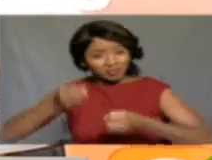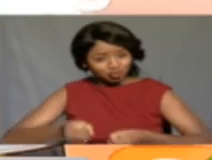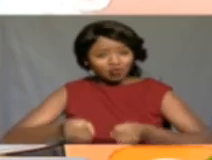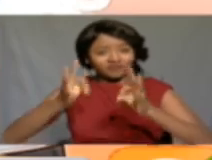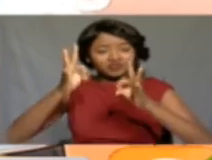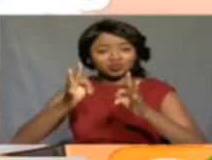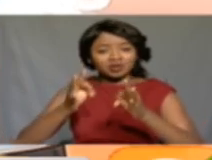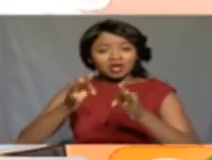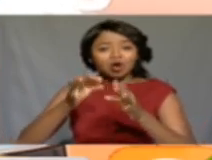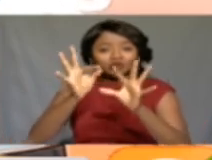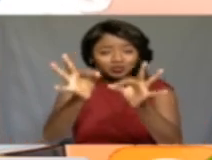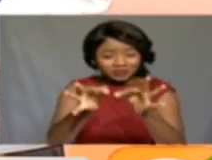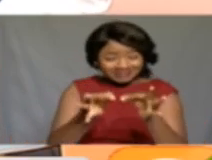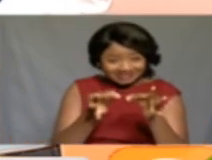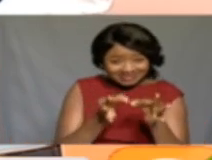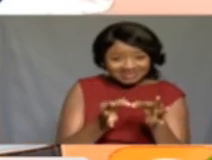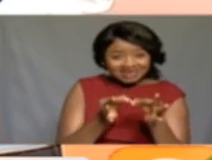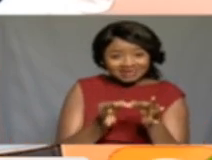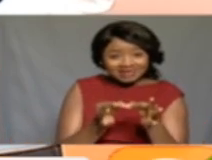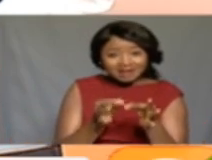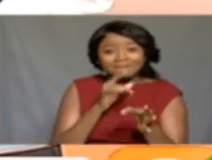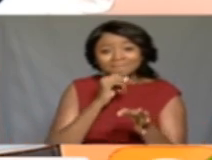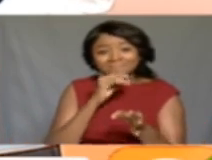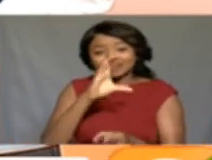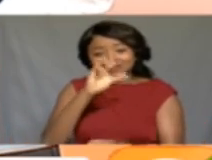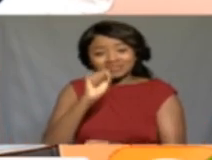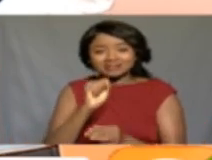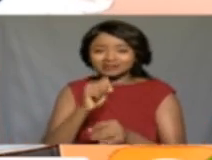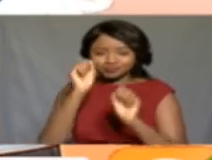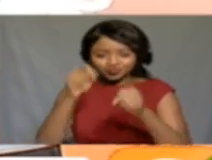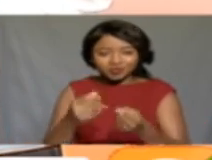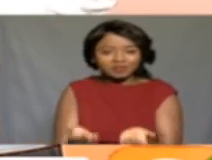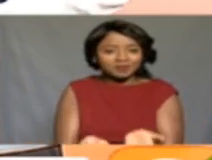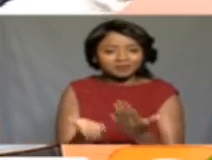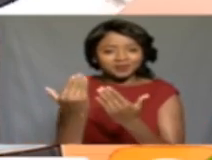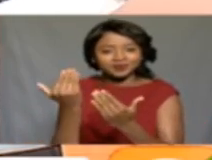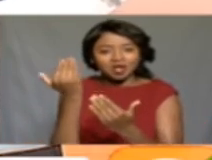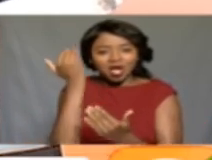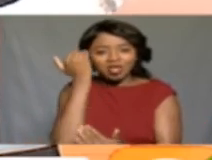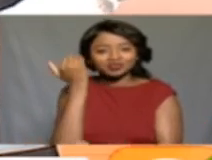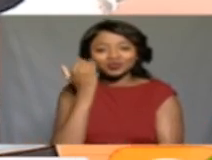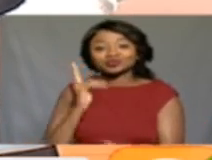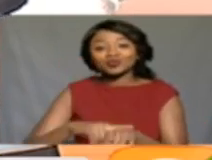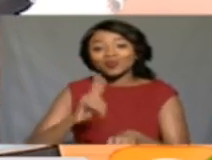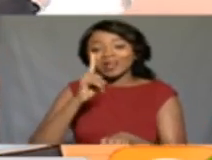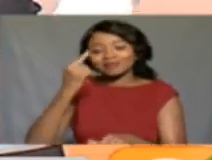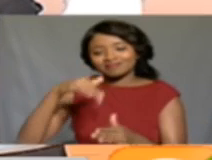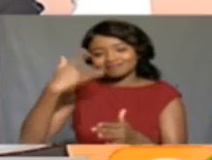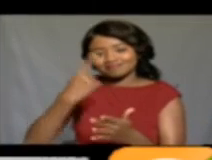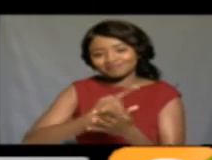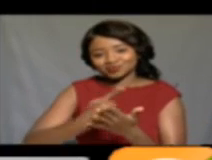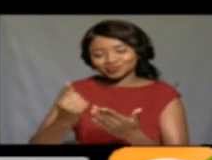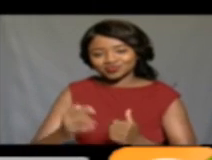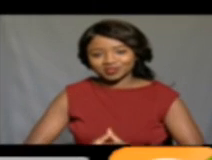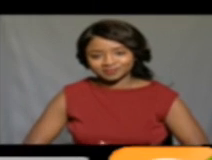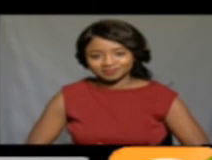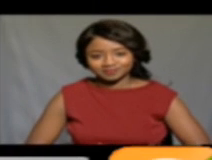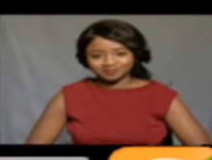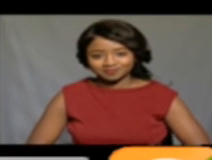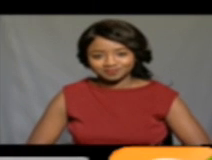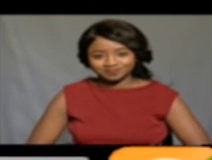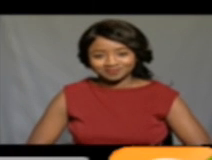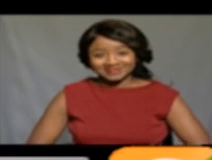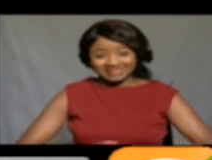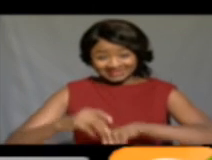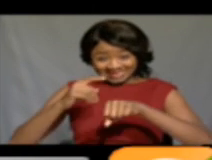Treasury Cabinet Secretary Henry Rotich will be arraigned as early as this week. After days of probing